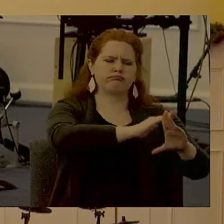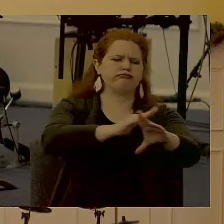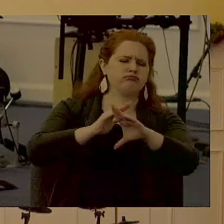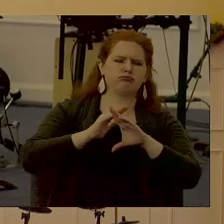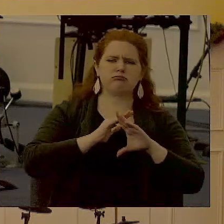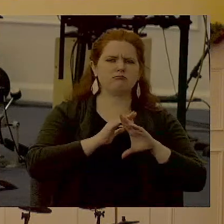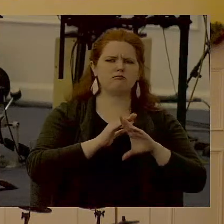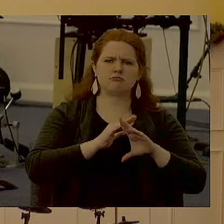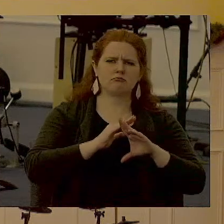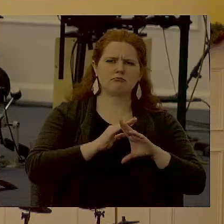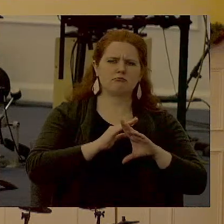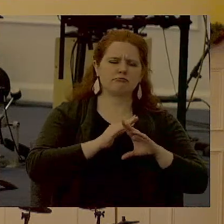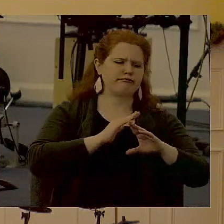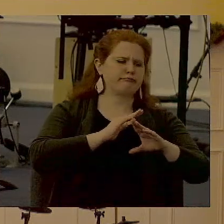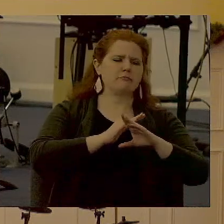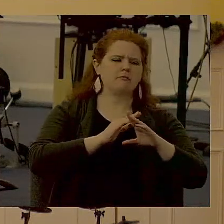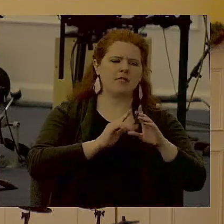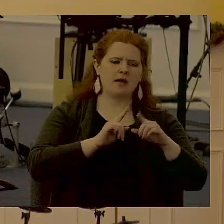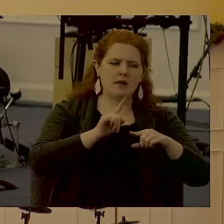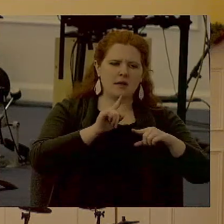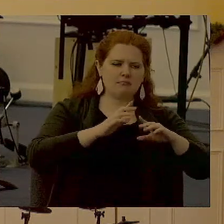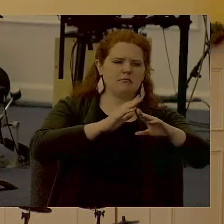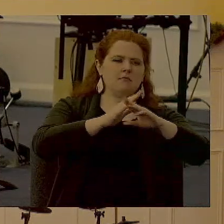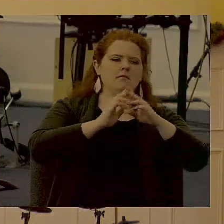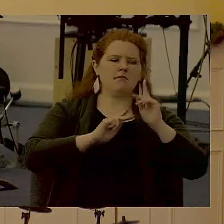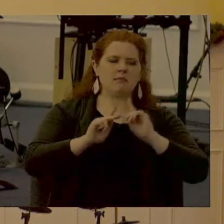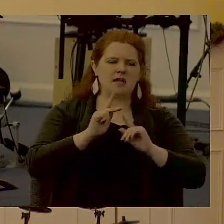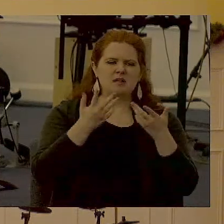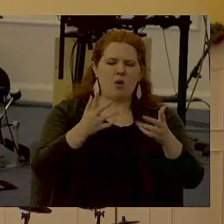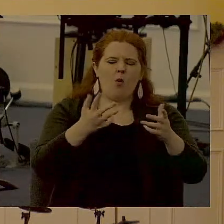people finding God's plans.